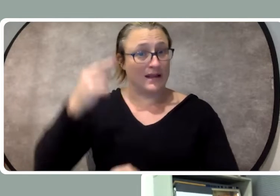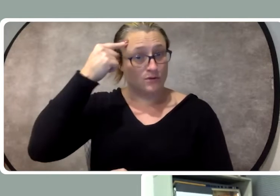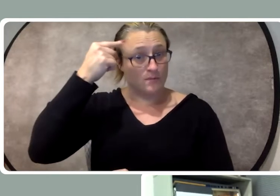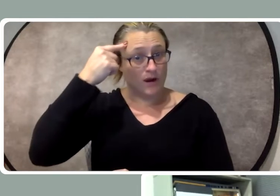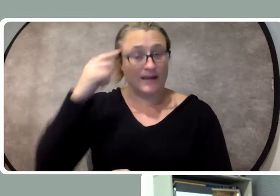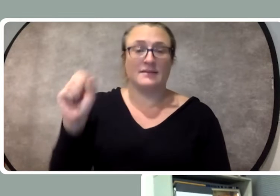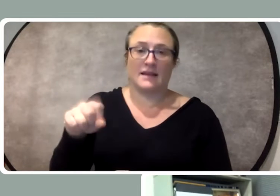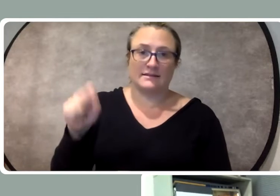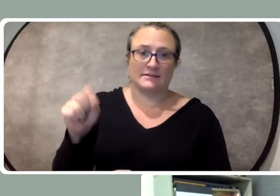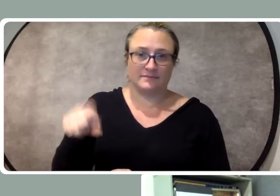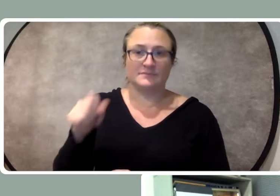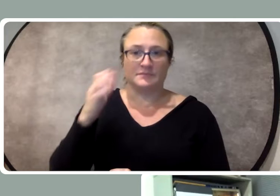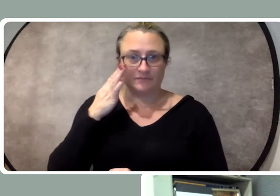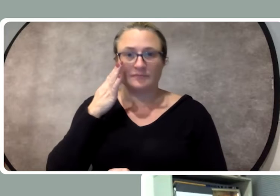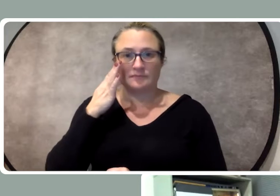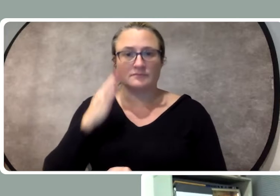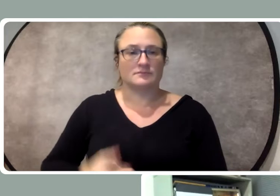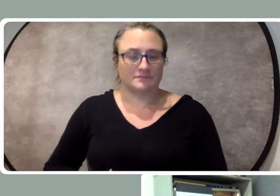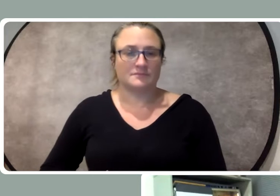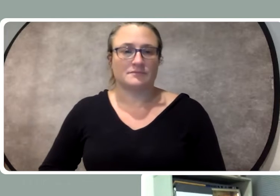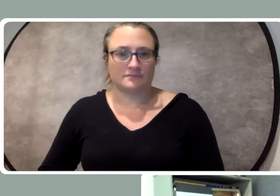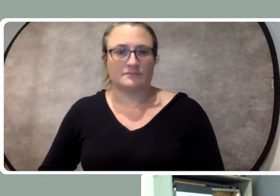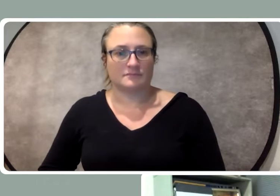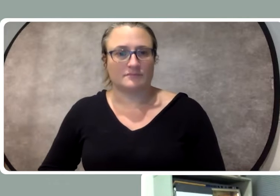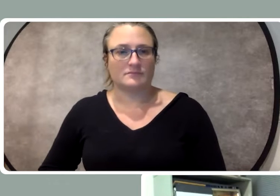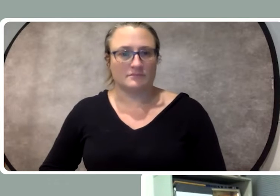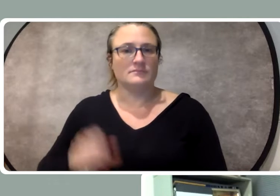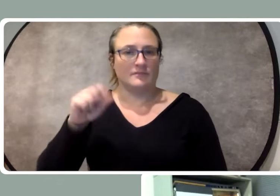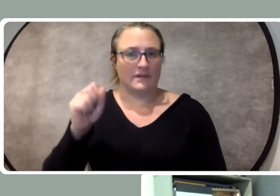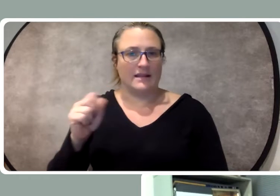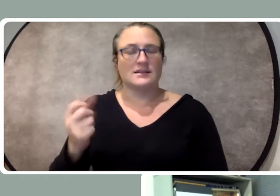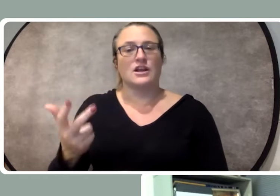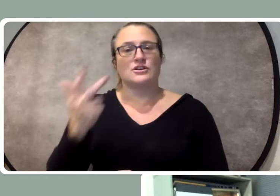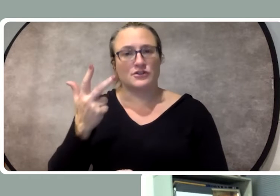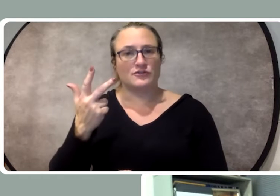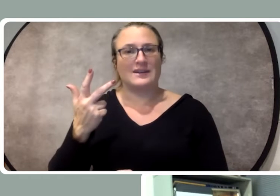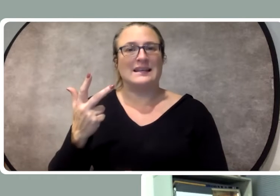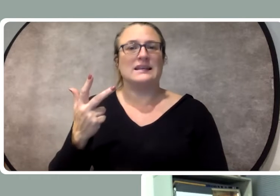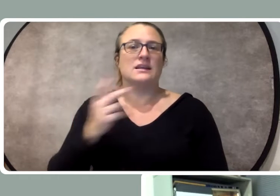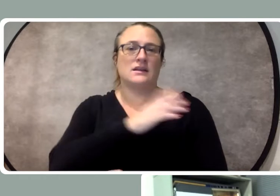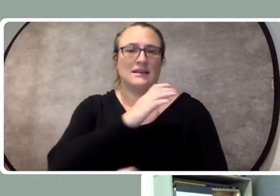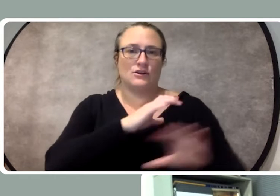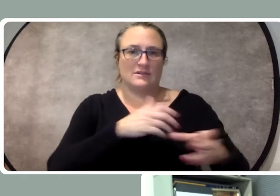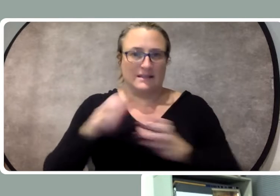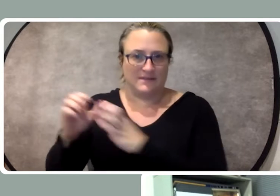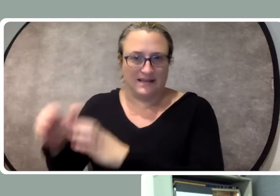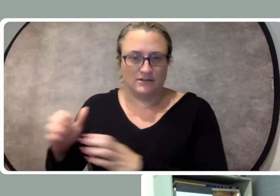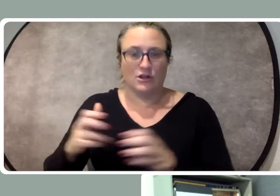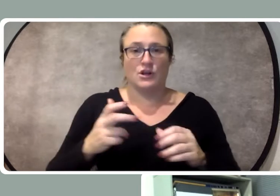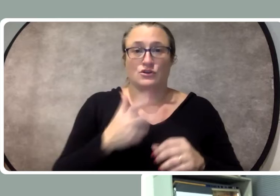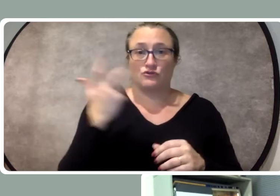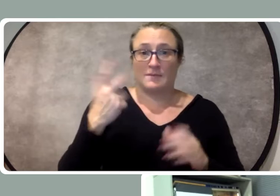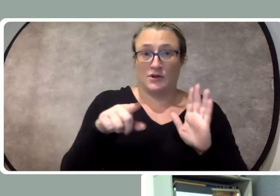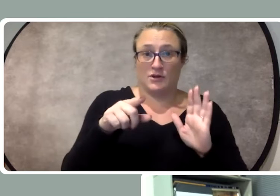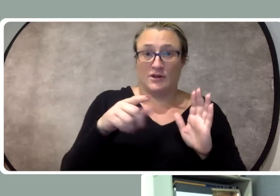Yes, it is. So there are 3 clinical subtypes of breast cancer. There's the triple negative one, which is the subject